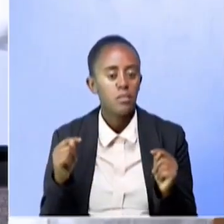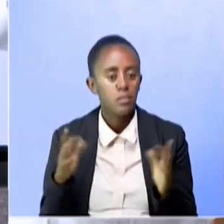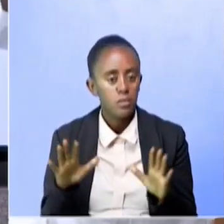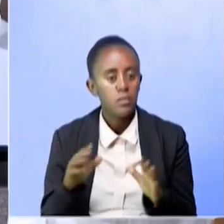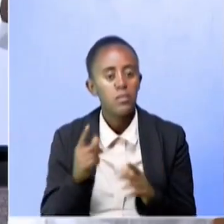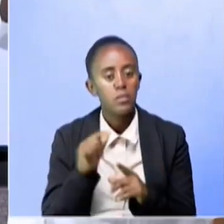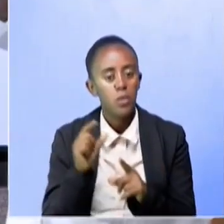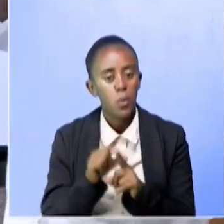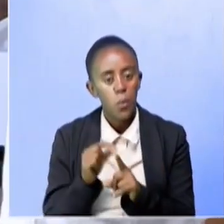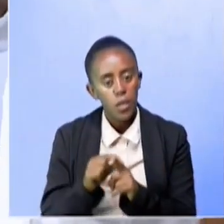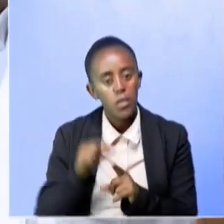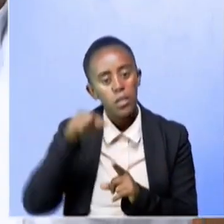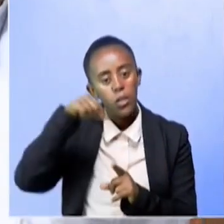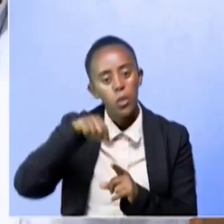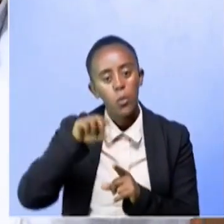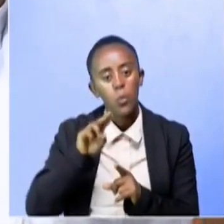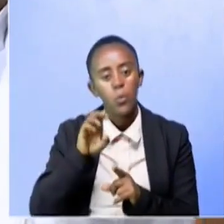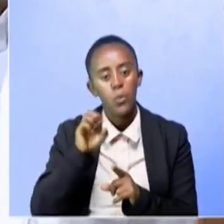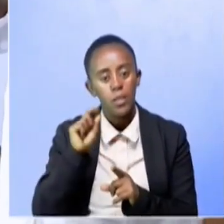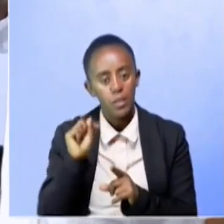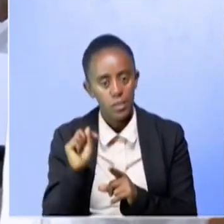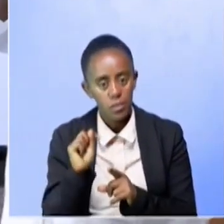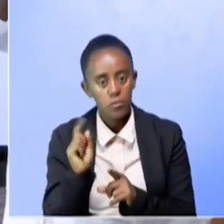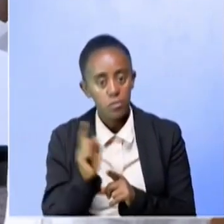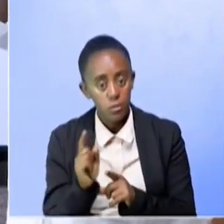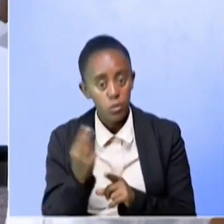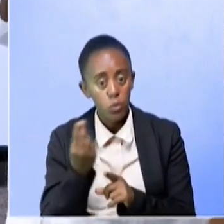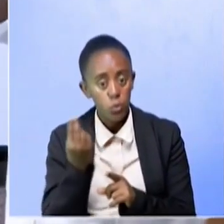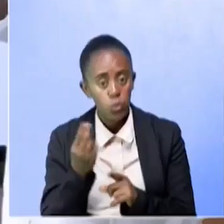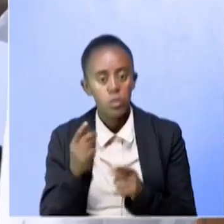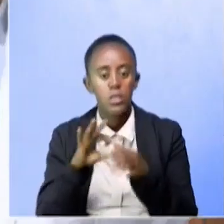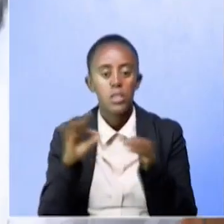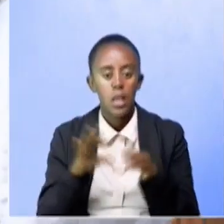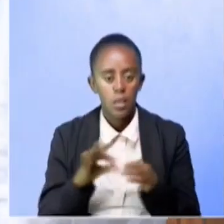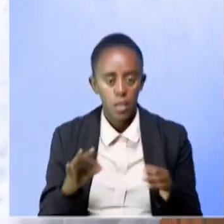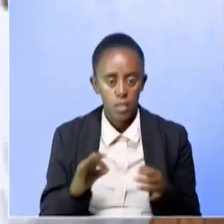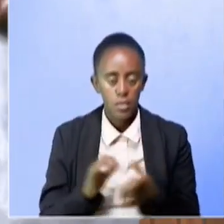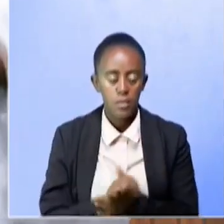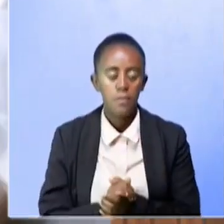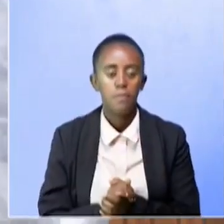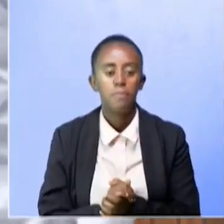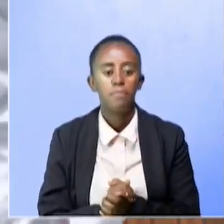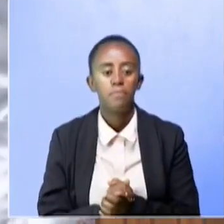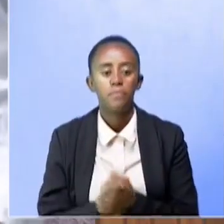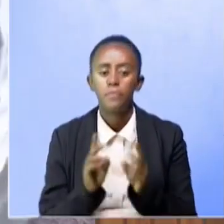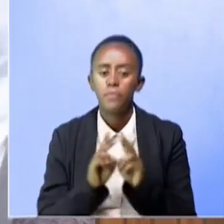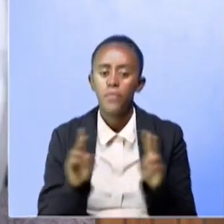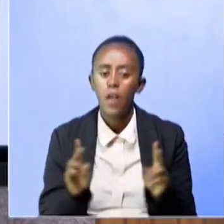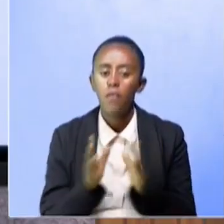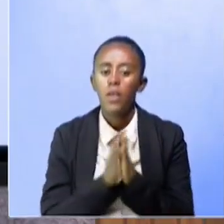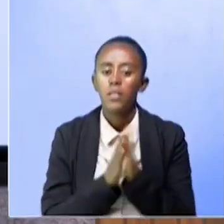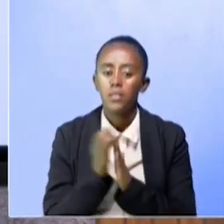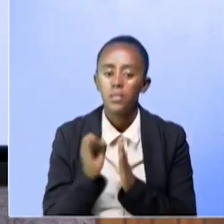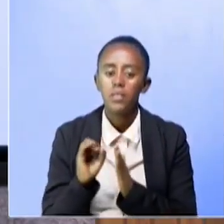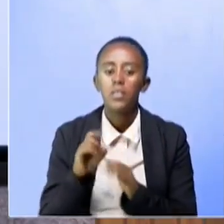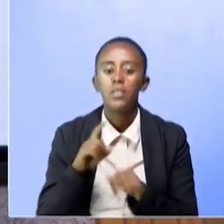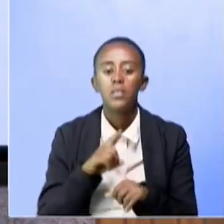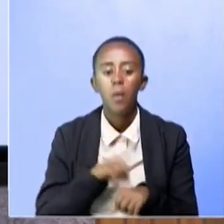word quest as it was used in the sentence. Very interesting one.